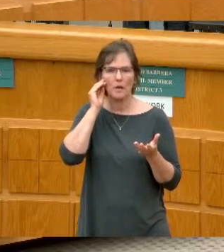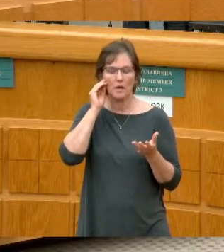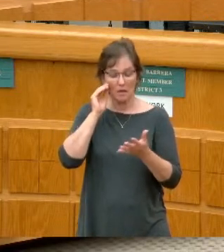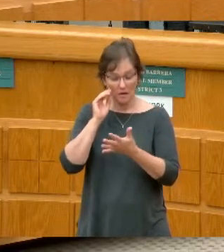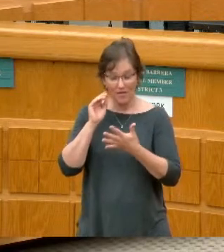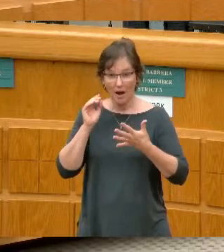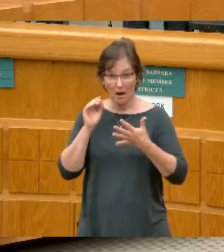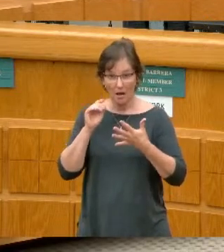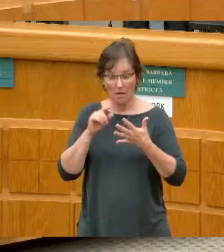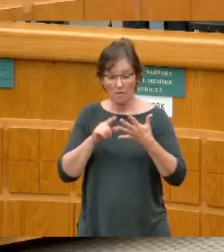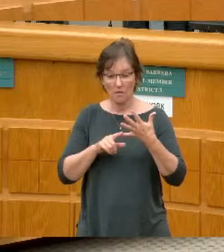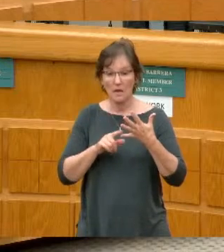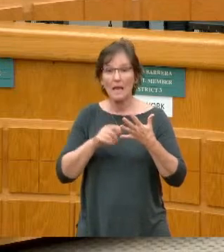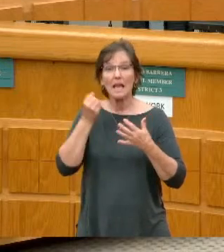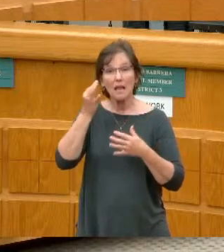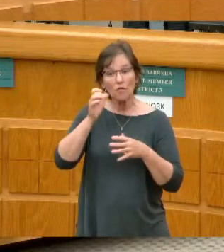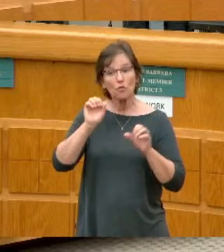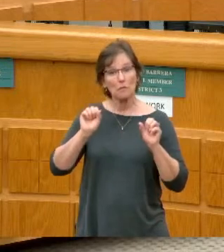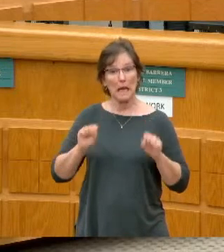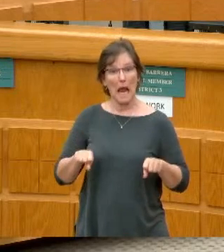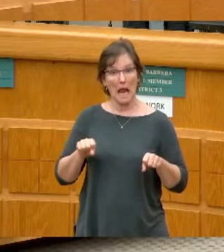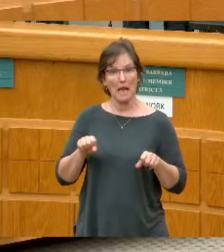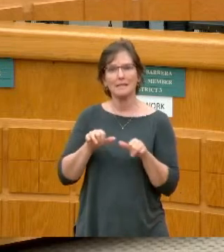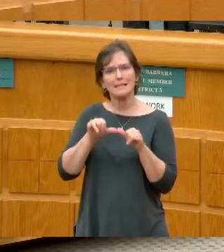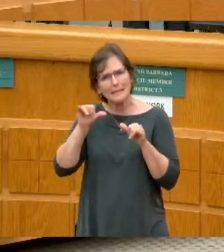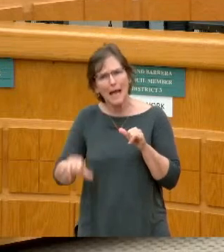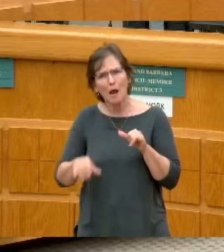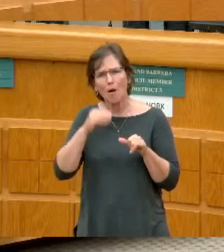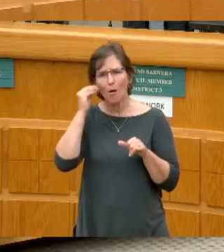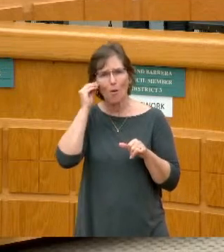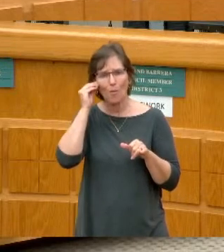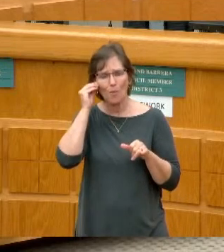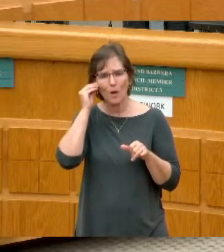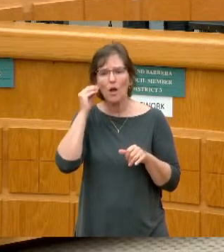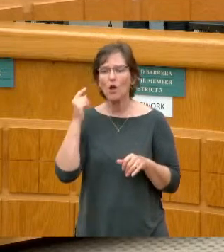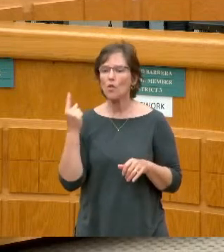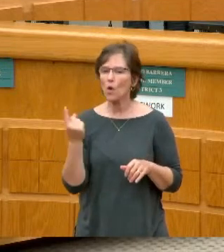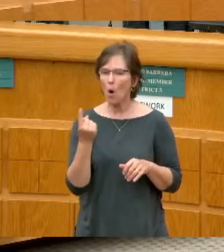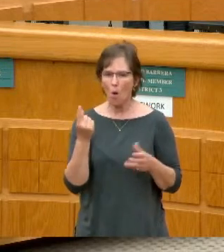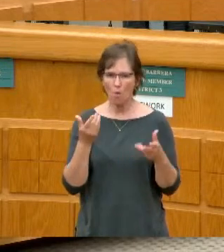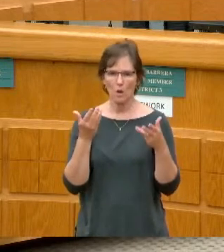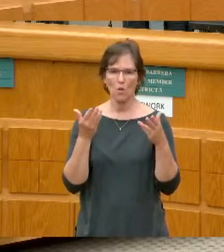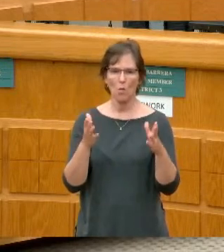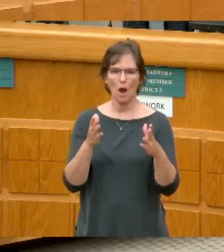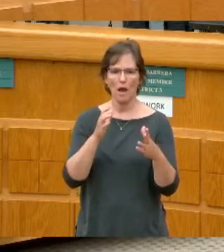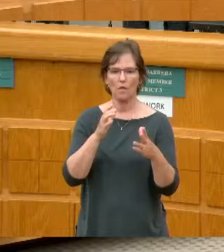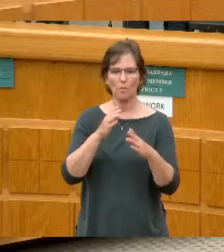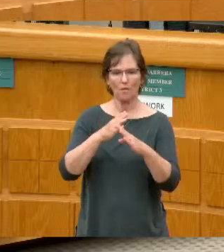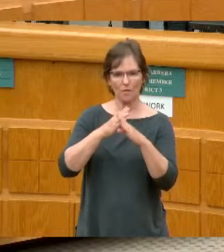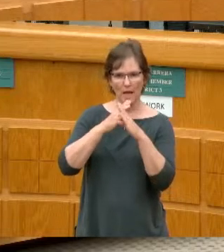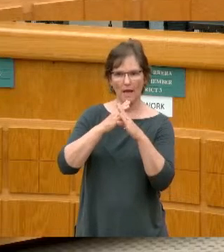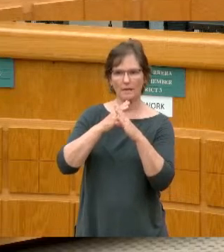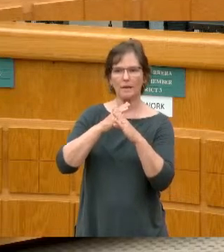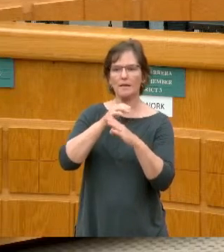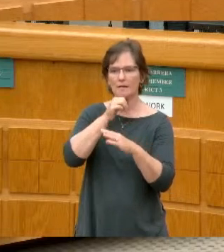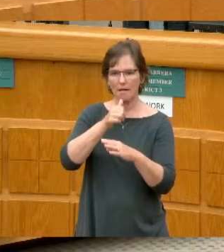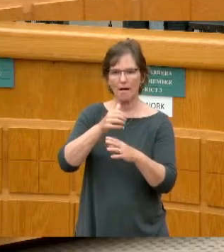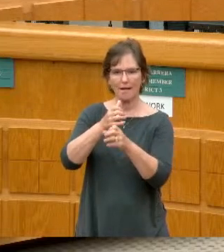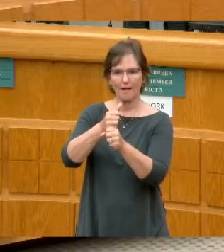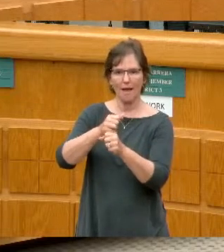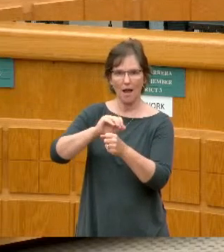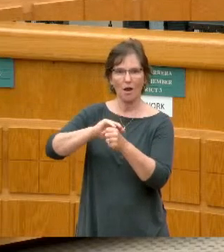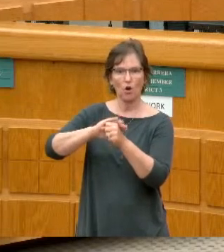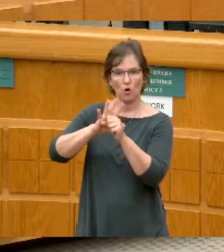exposed to a COVID positive, stay home. Number four, if you are a vulnerable